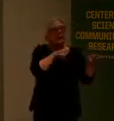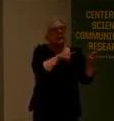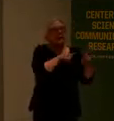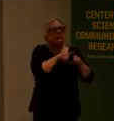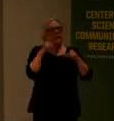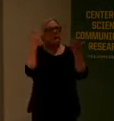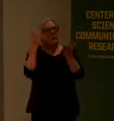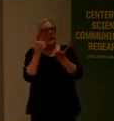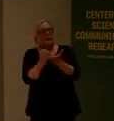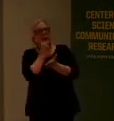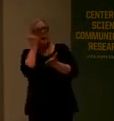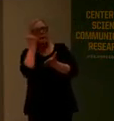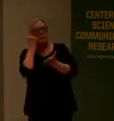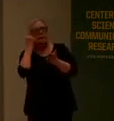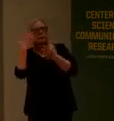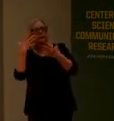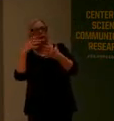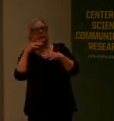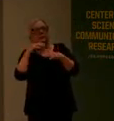of climate action.